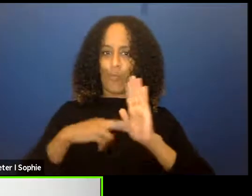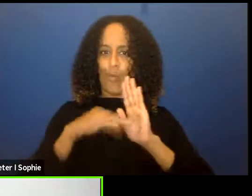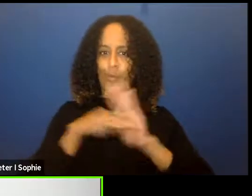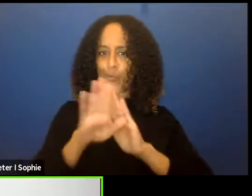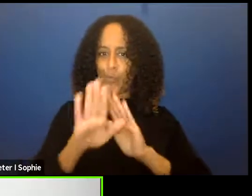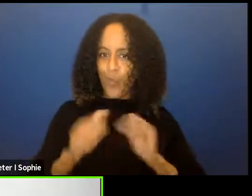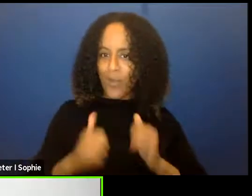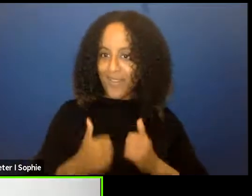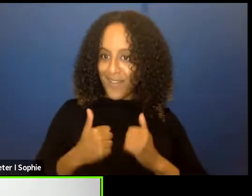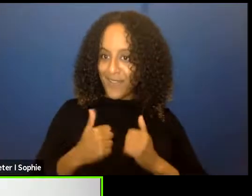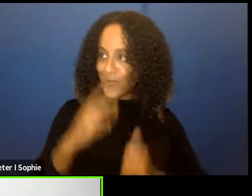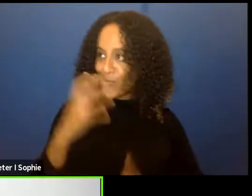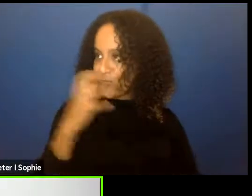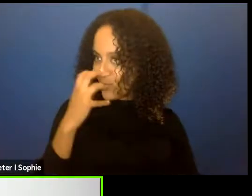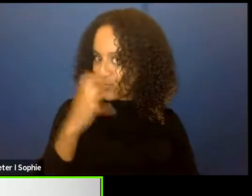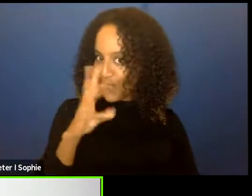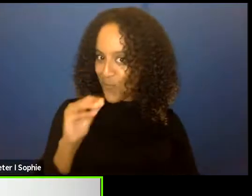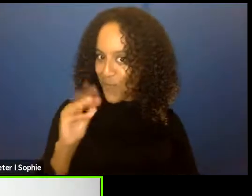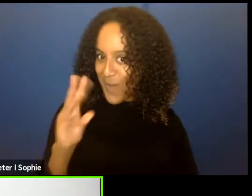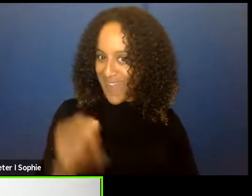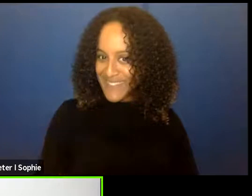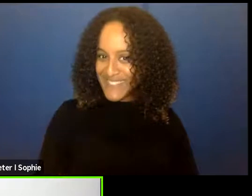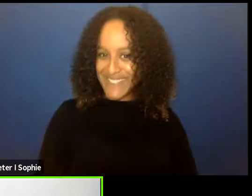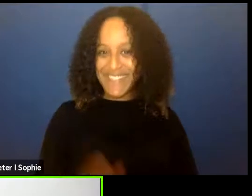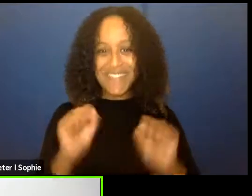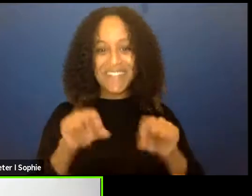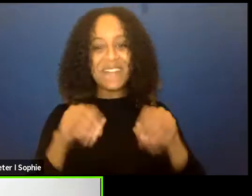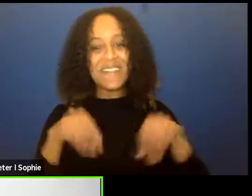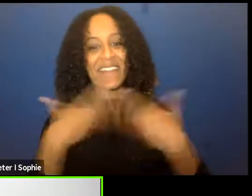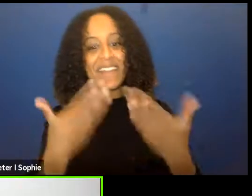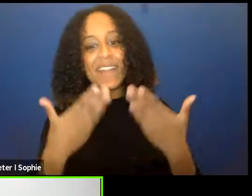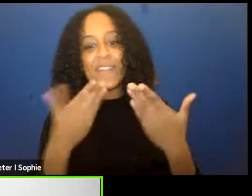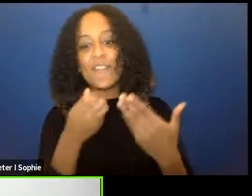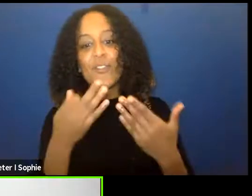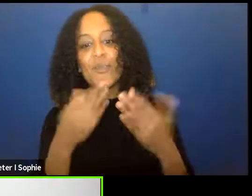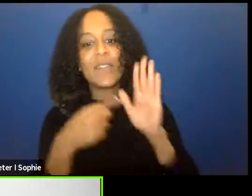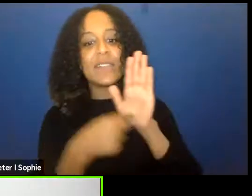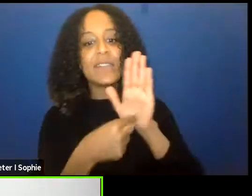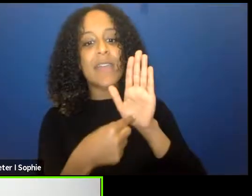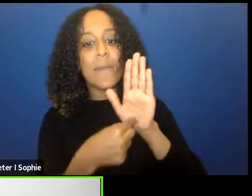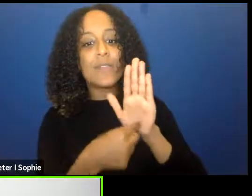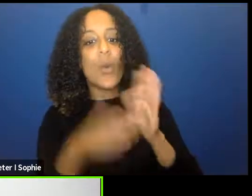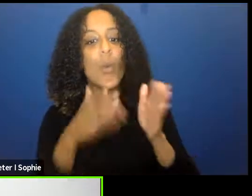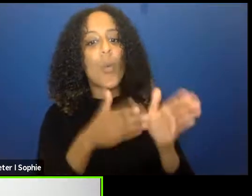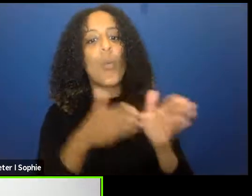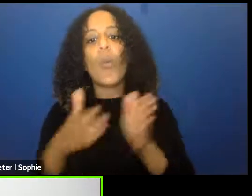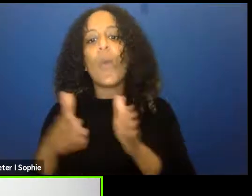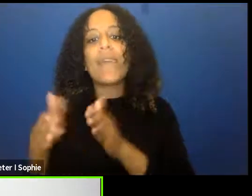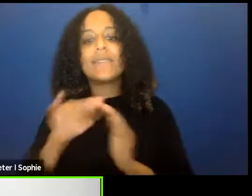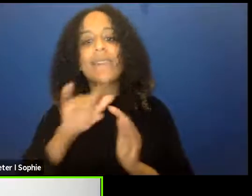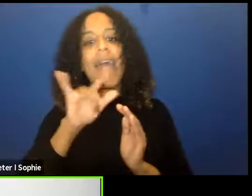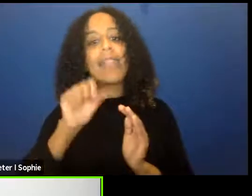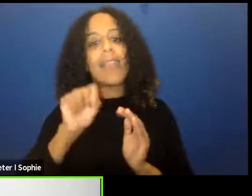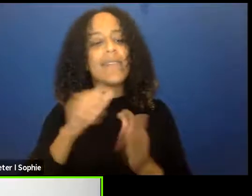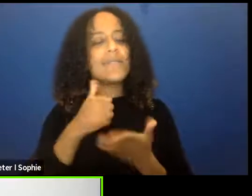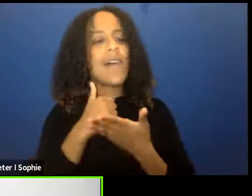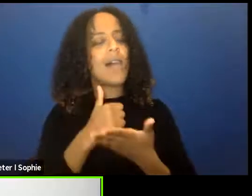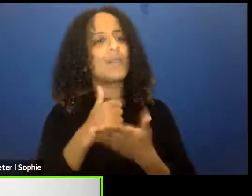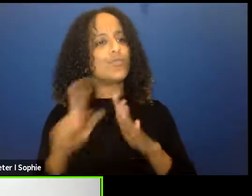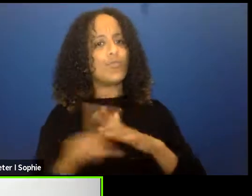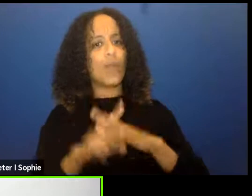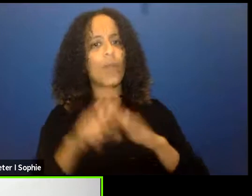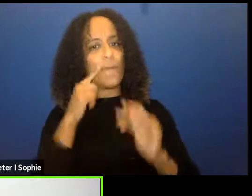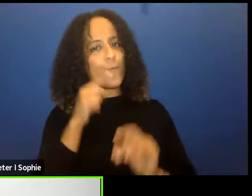Yeah. Can you think of a couple of examples or ways that allies have really helped show up for